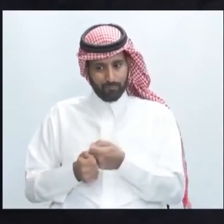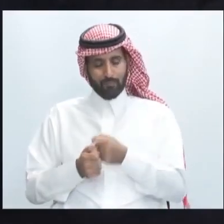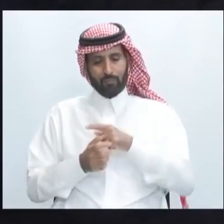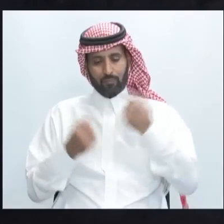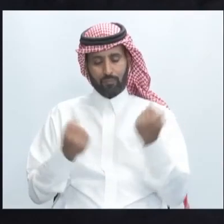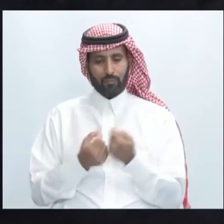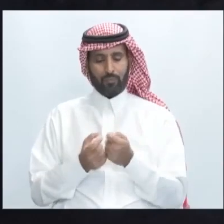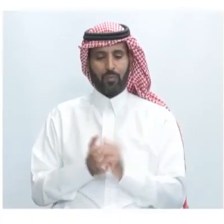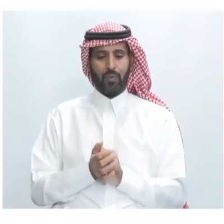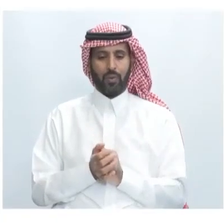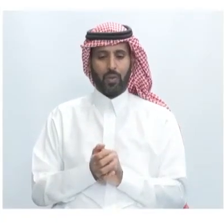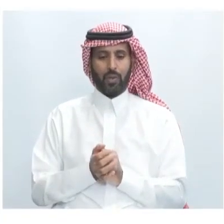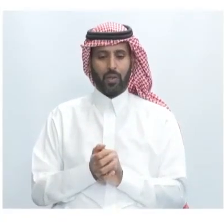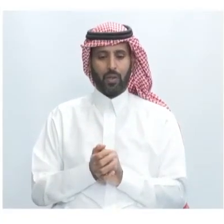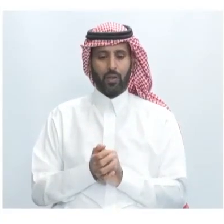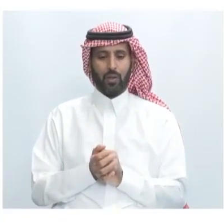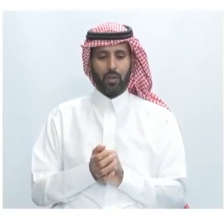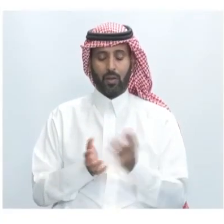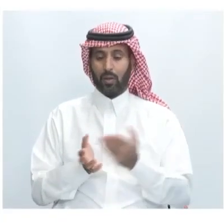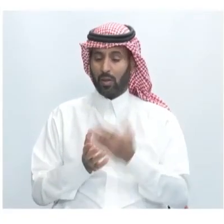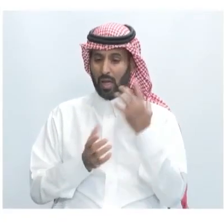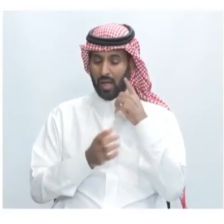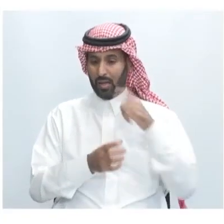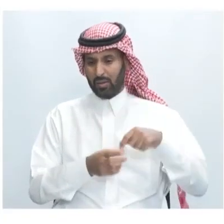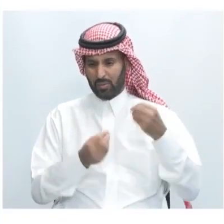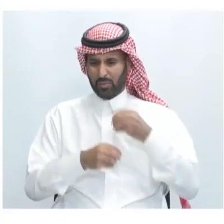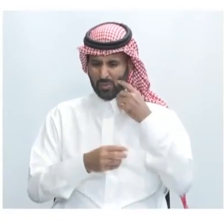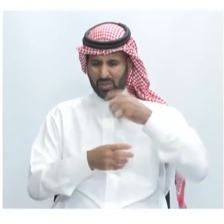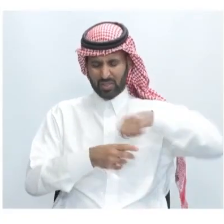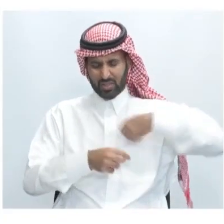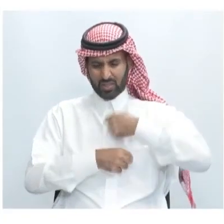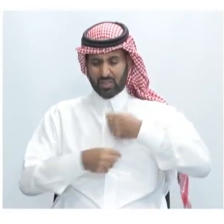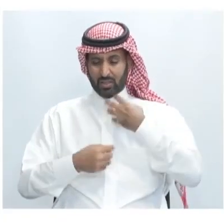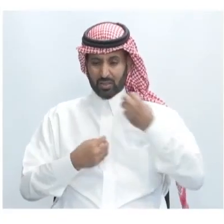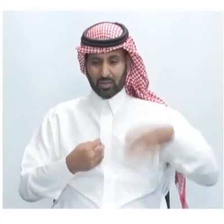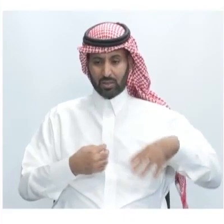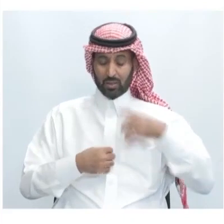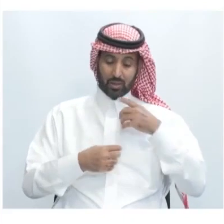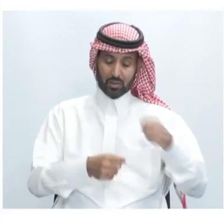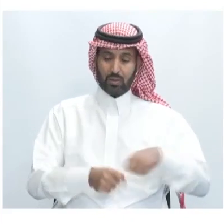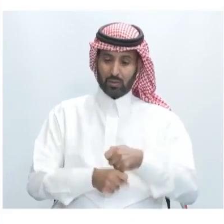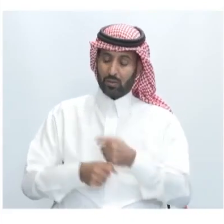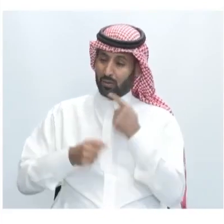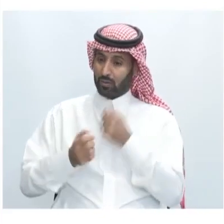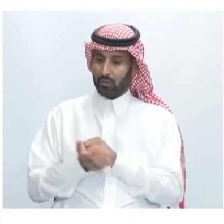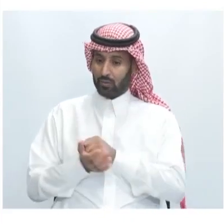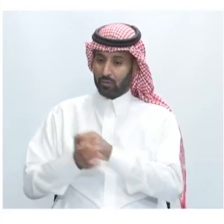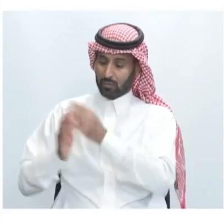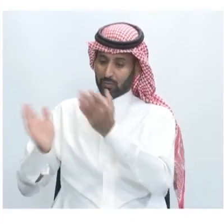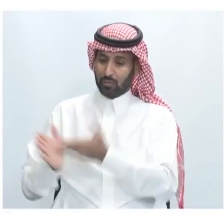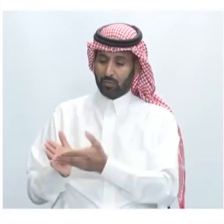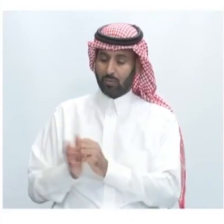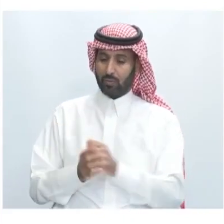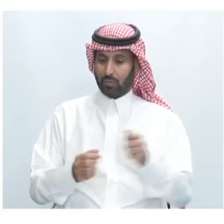okay, let's check the answer together here. Grab an armload of dirty clothes and bring it to the laundry room.